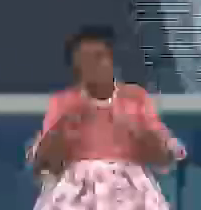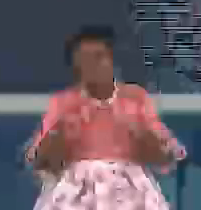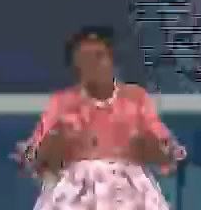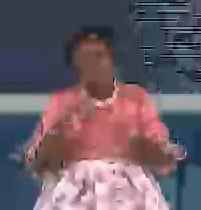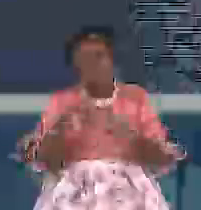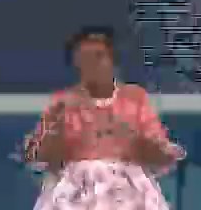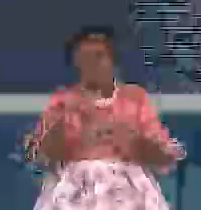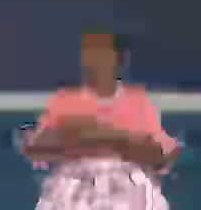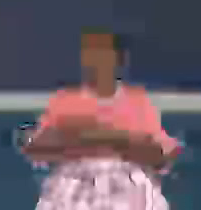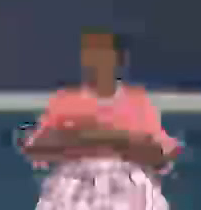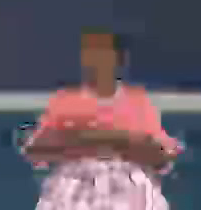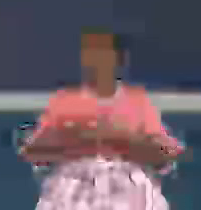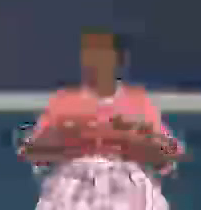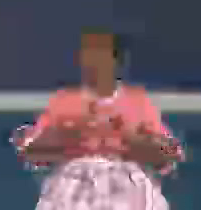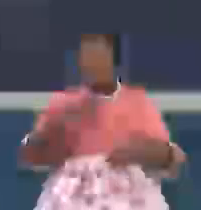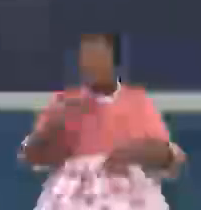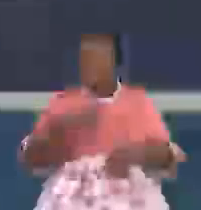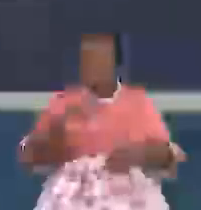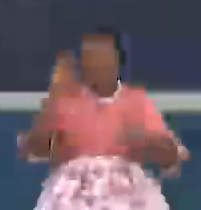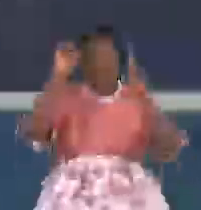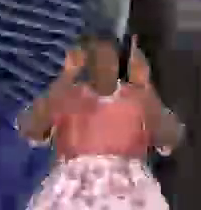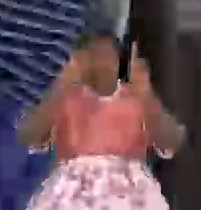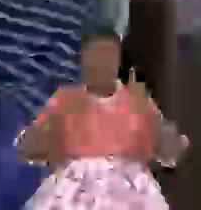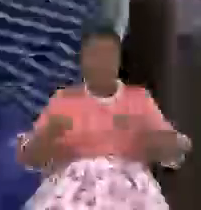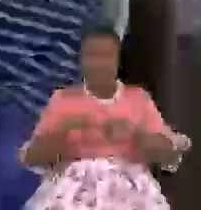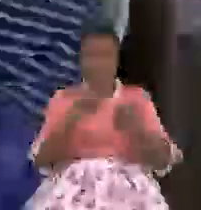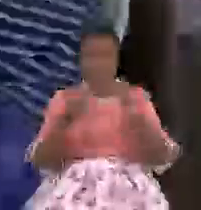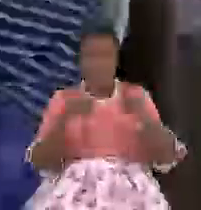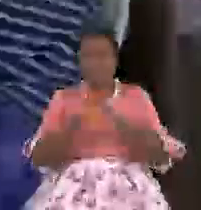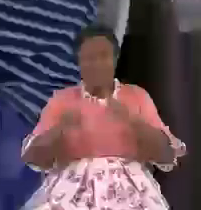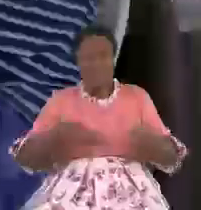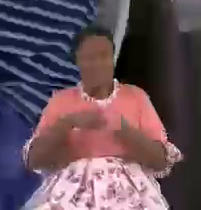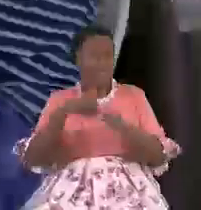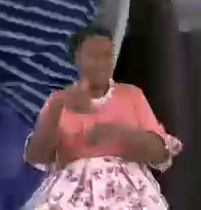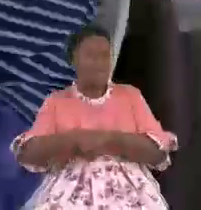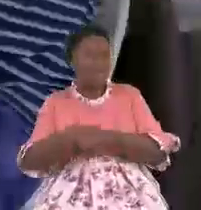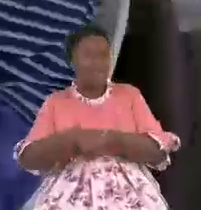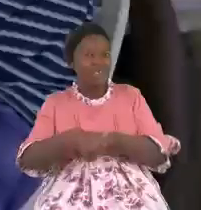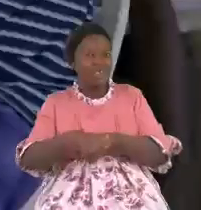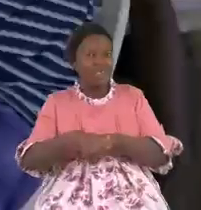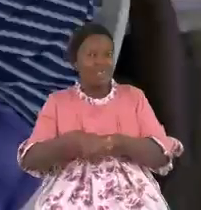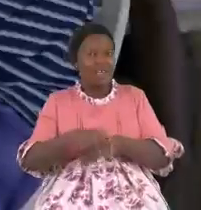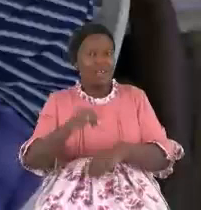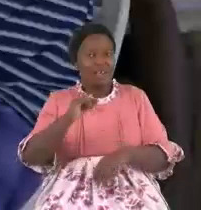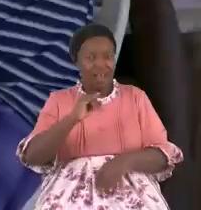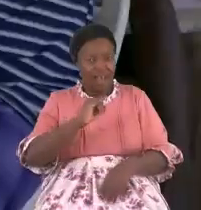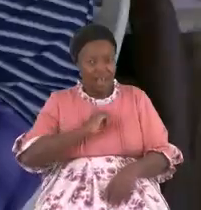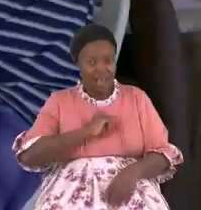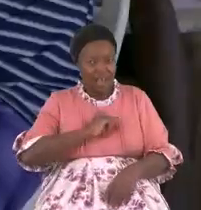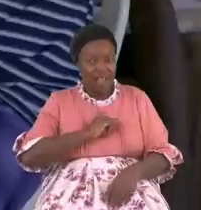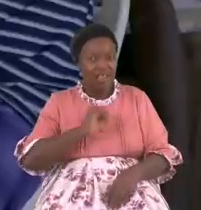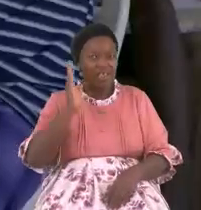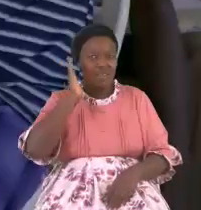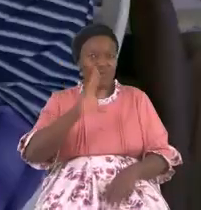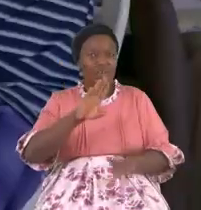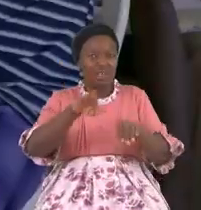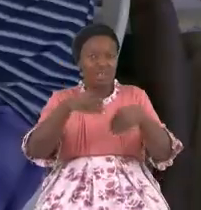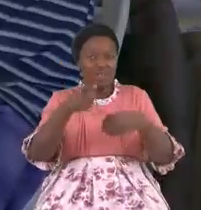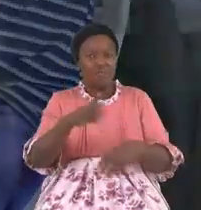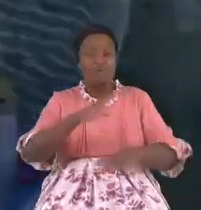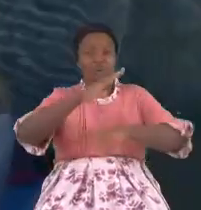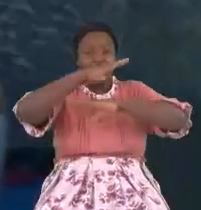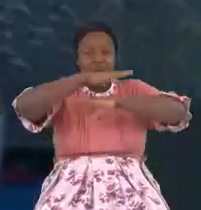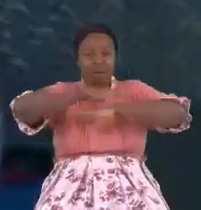i said he must do something in your life tonight i will give you rest